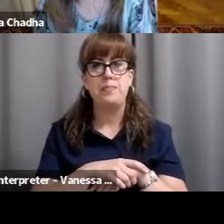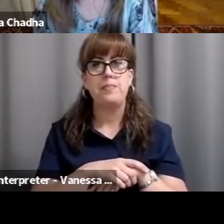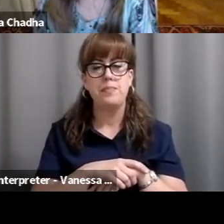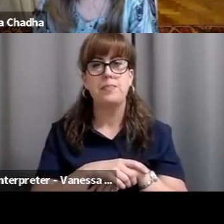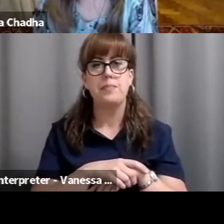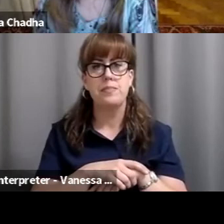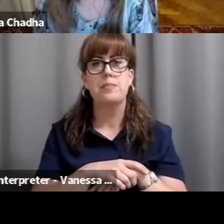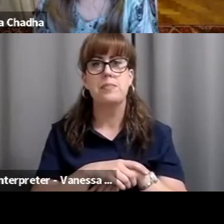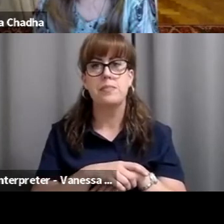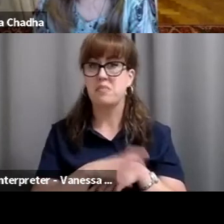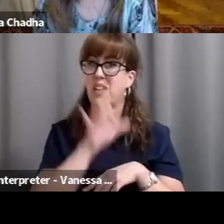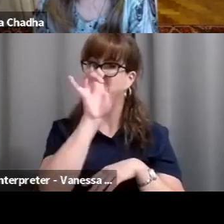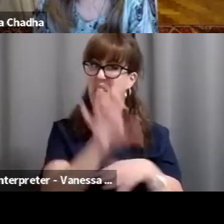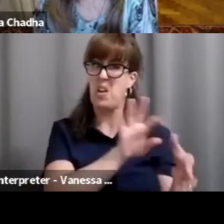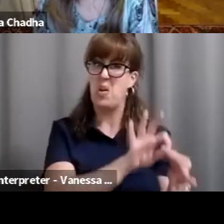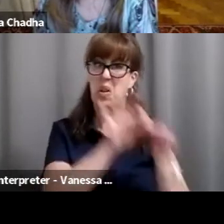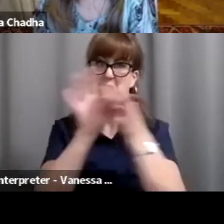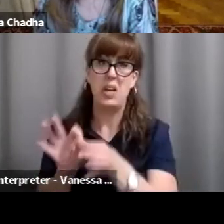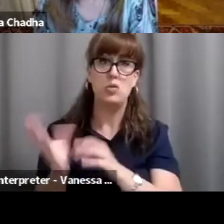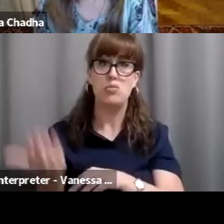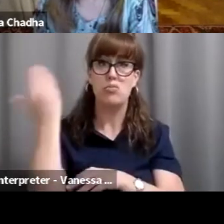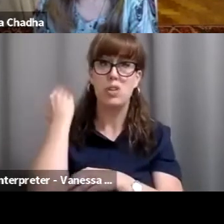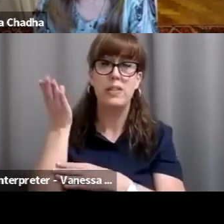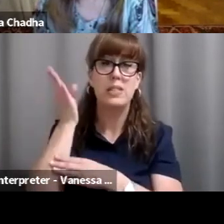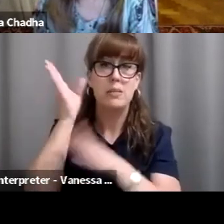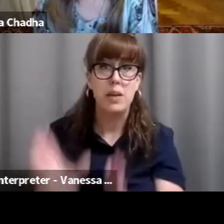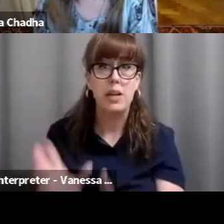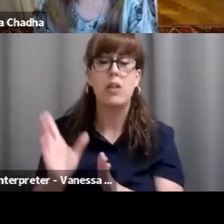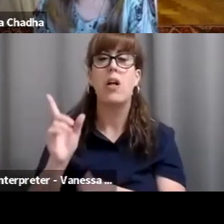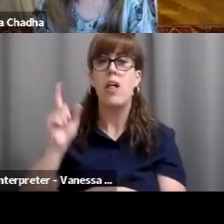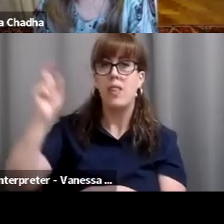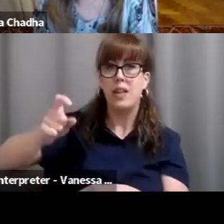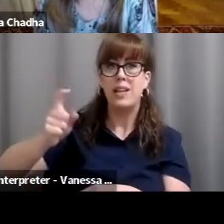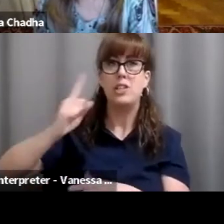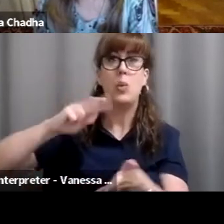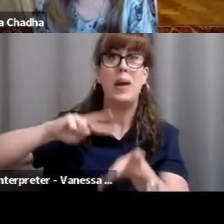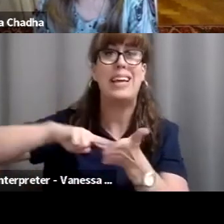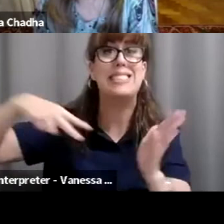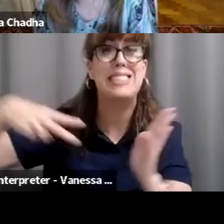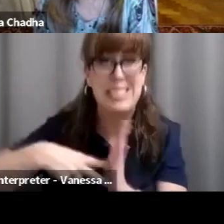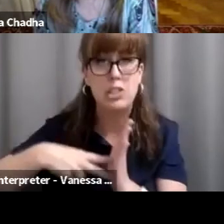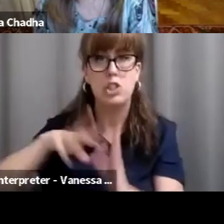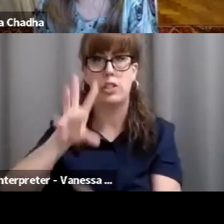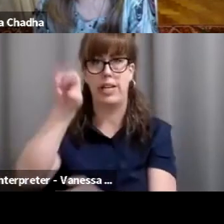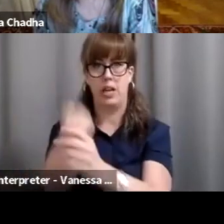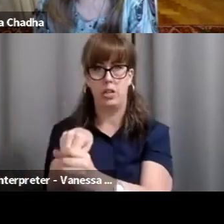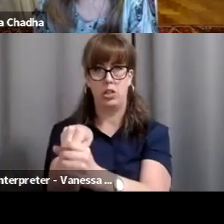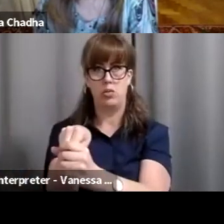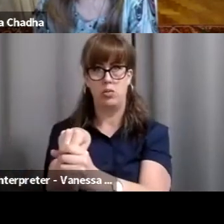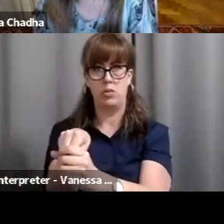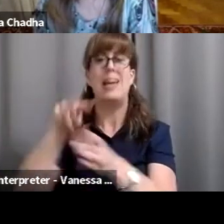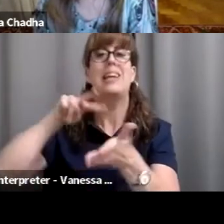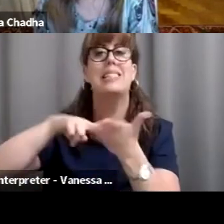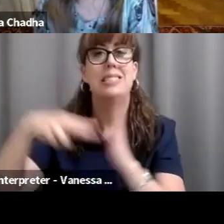the previous speaker who talked about the need to intentionally include, otherwise people get unintentionally excluded. So